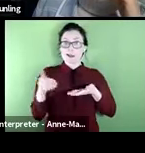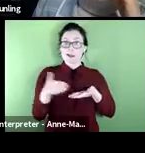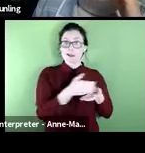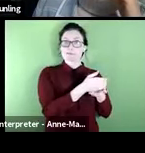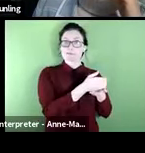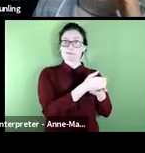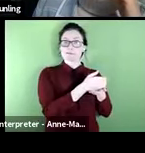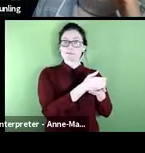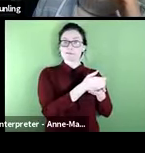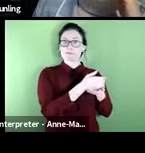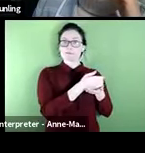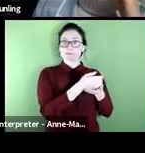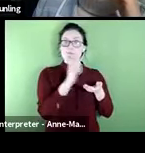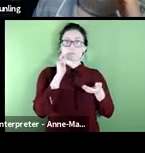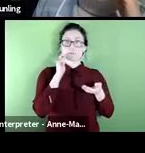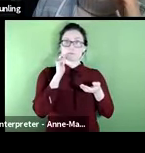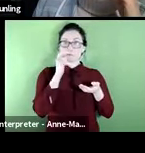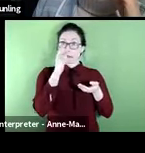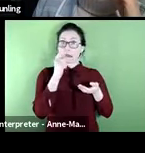can be released,